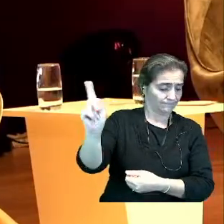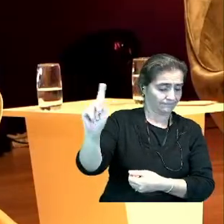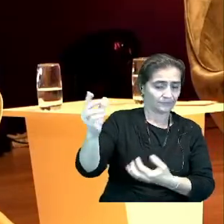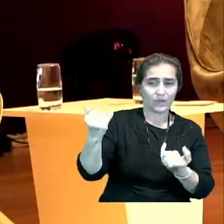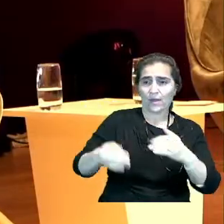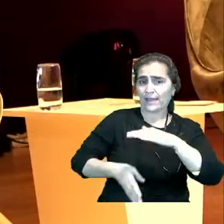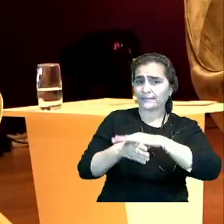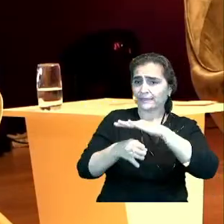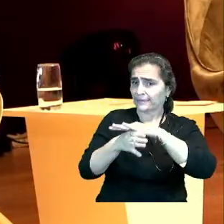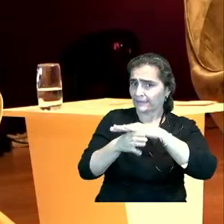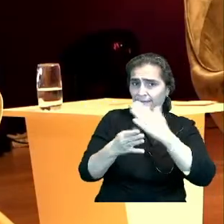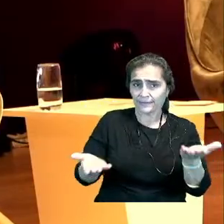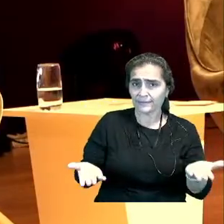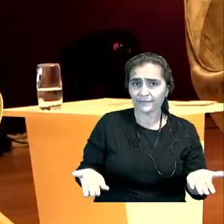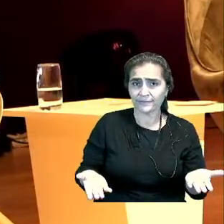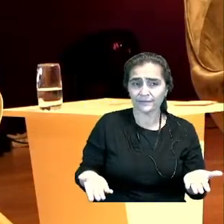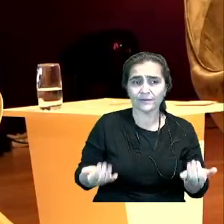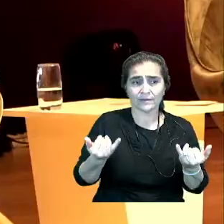left.